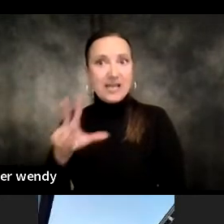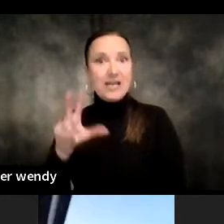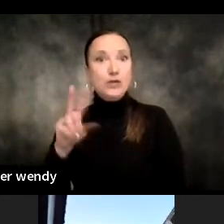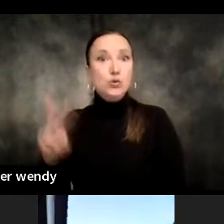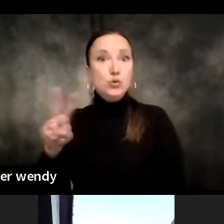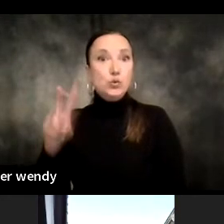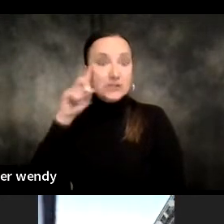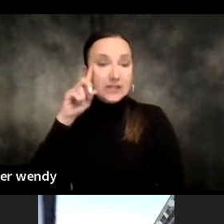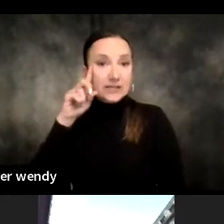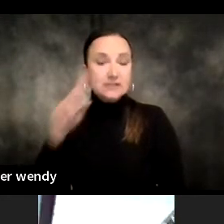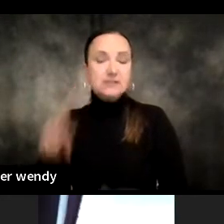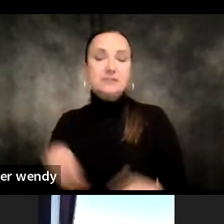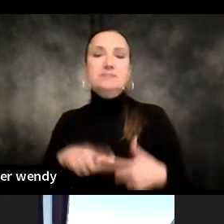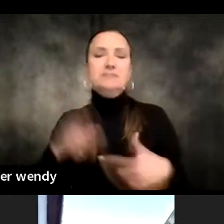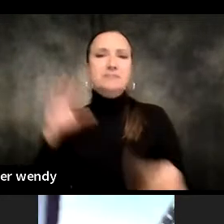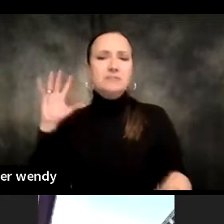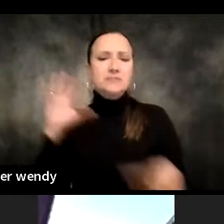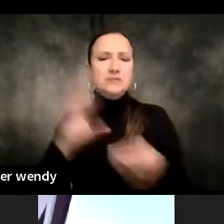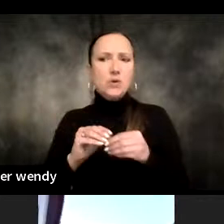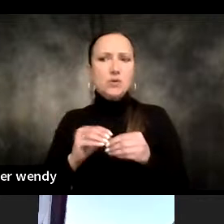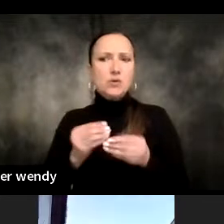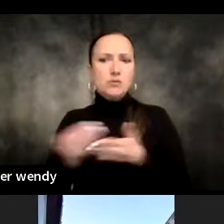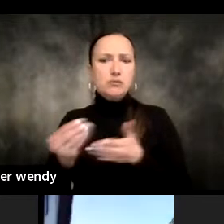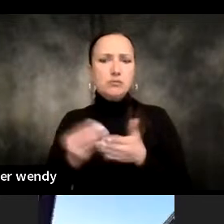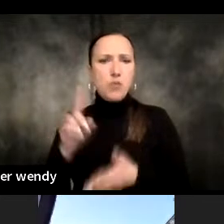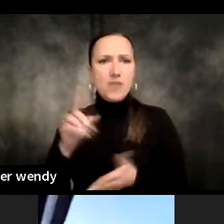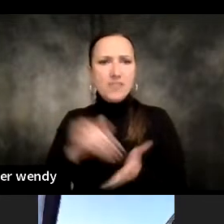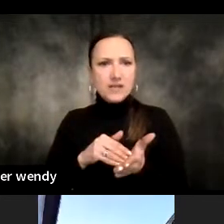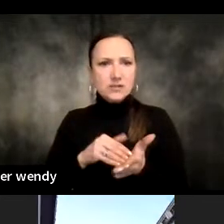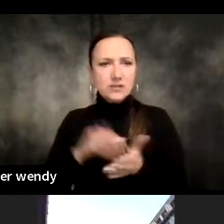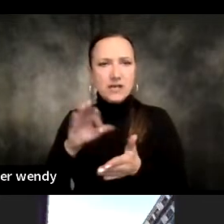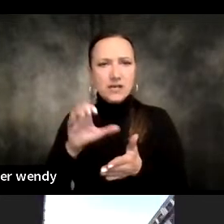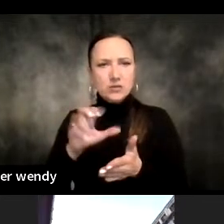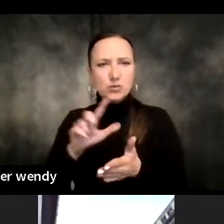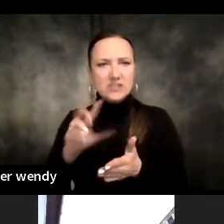$4,663.02. And we had total expenses of